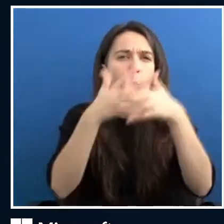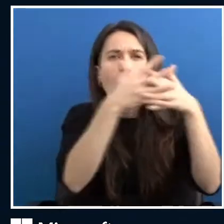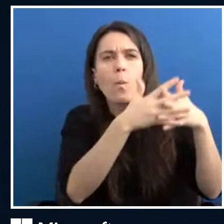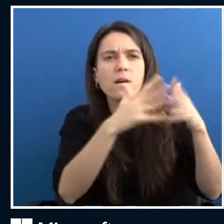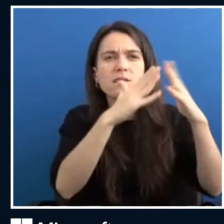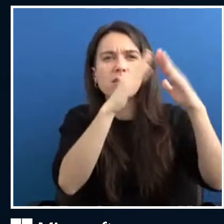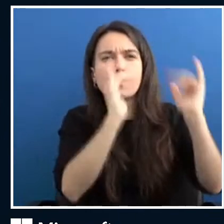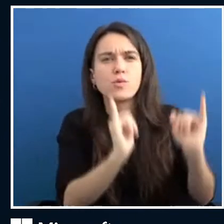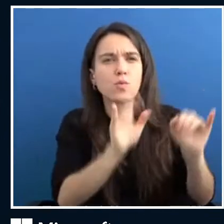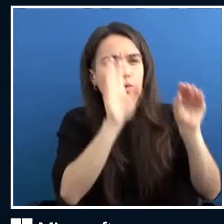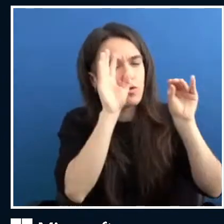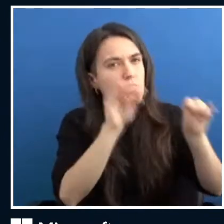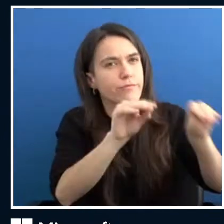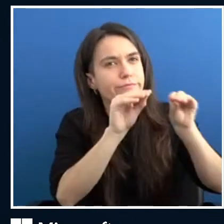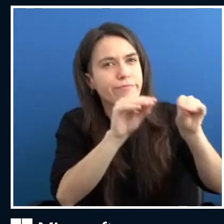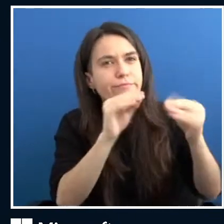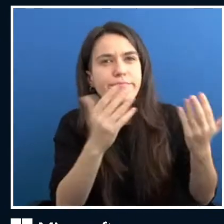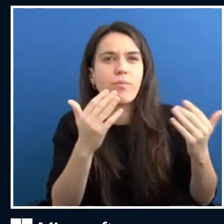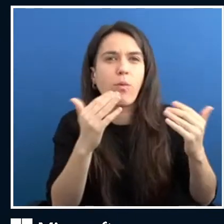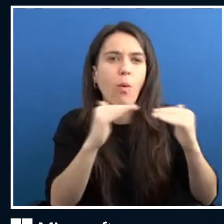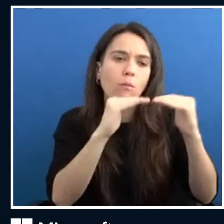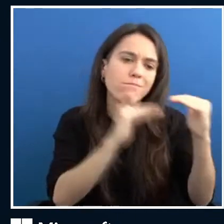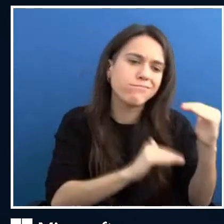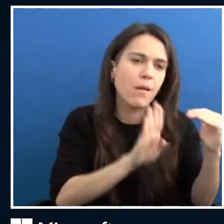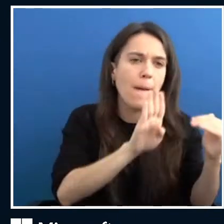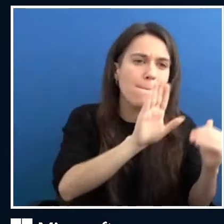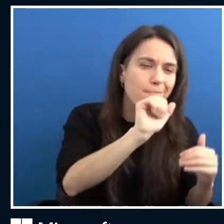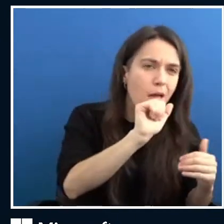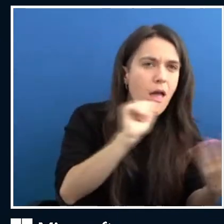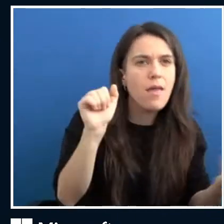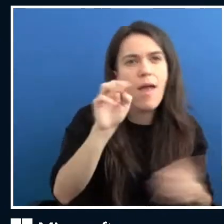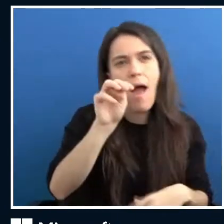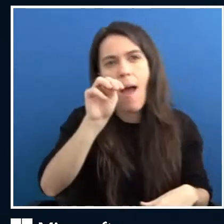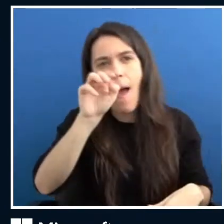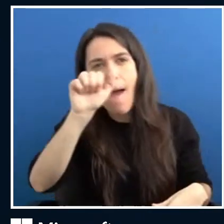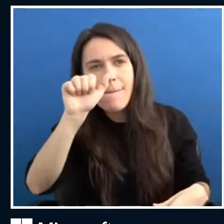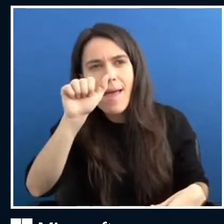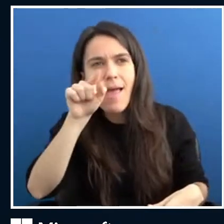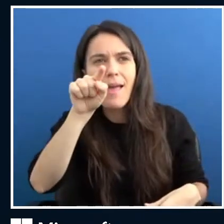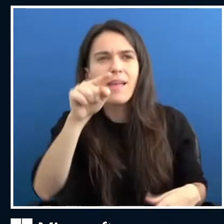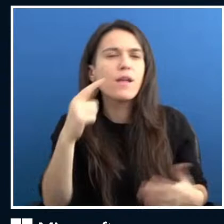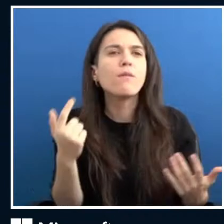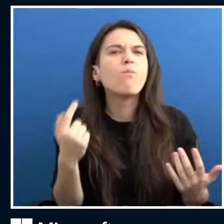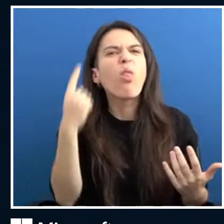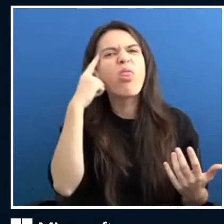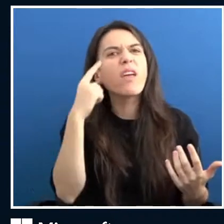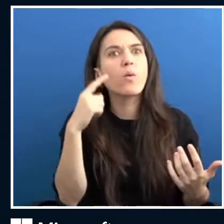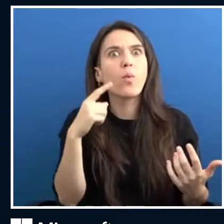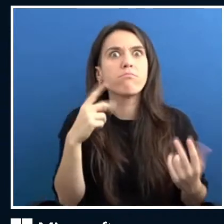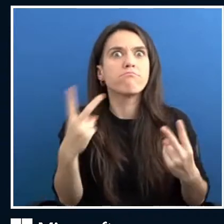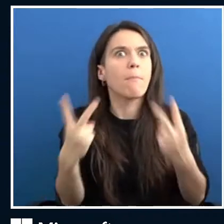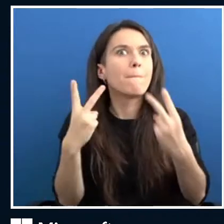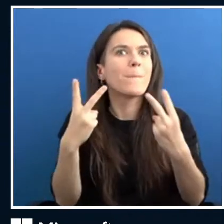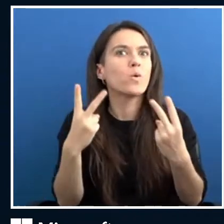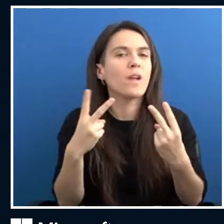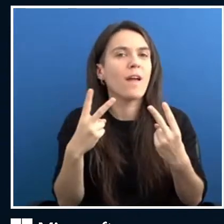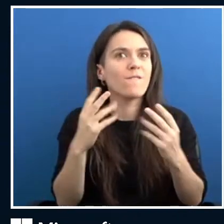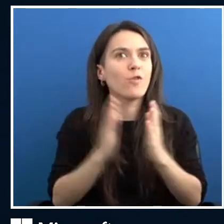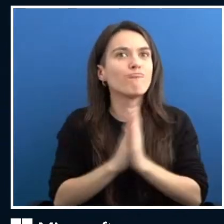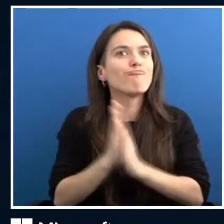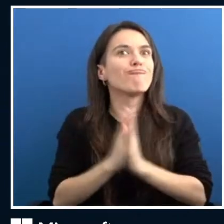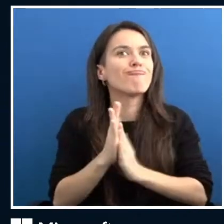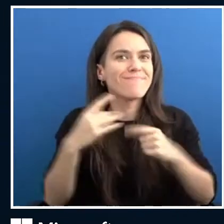from undergraduate to masters. What are the key things that you're seeing in terms of, keeping interest in learning?